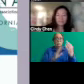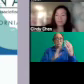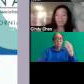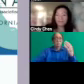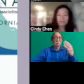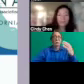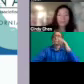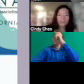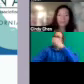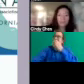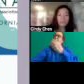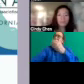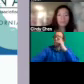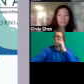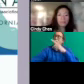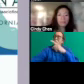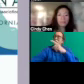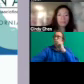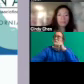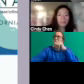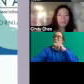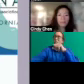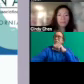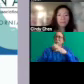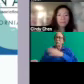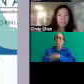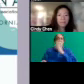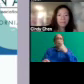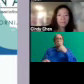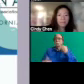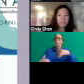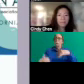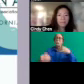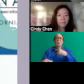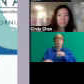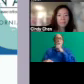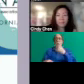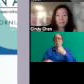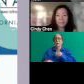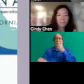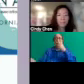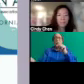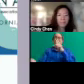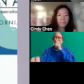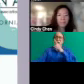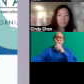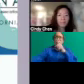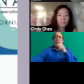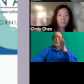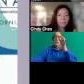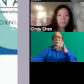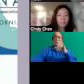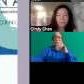Yeah, that's a good question, Christine. Boy, I don't have any actual, I don't have any, let's say, updated data for